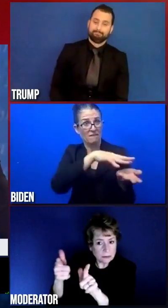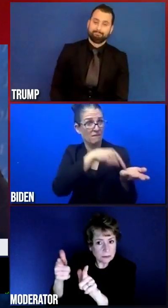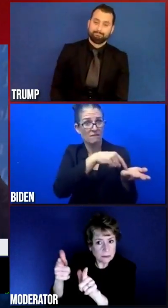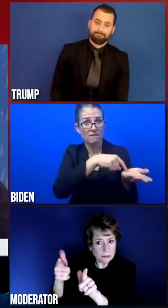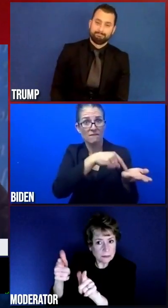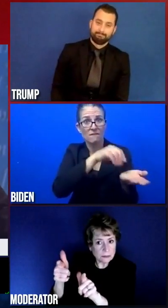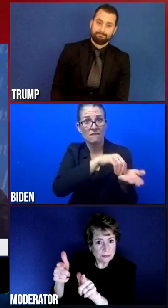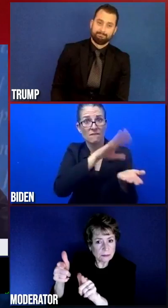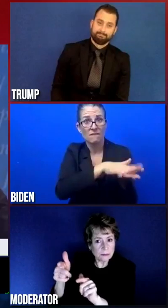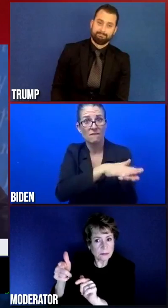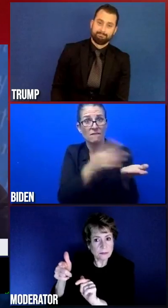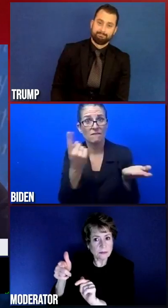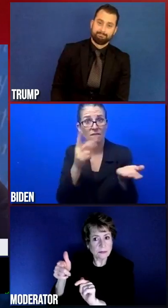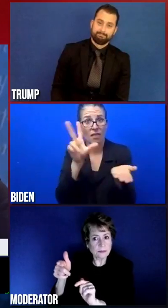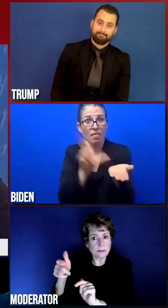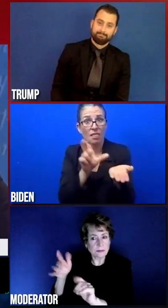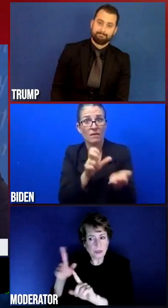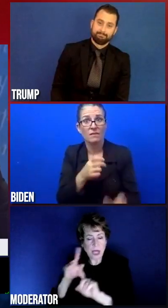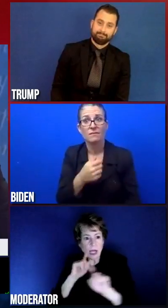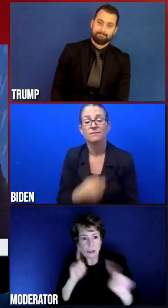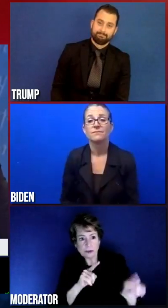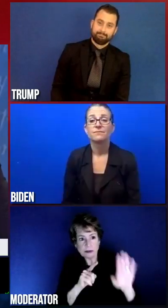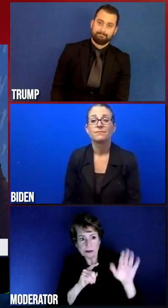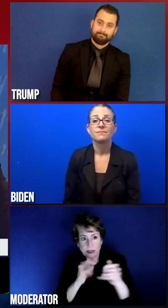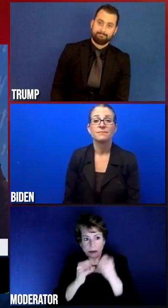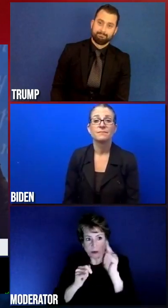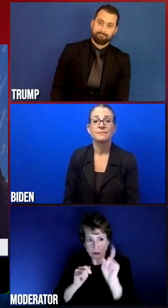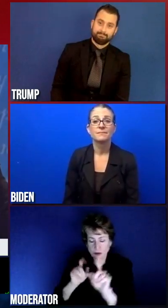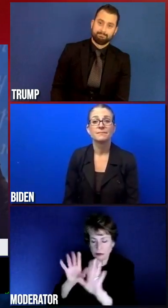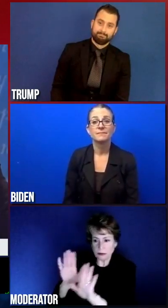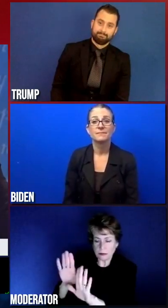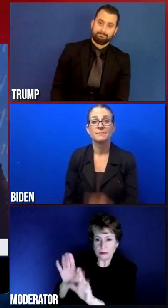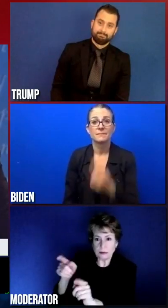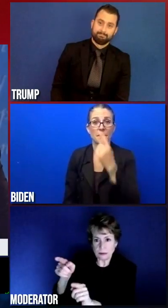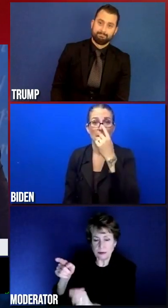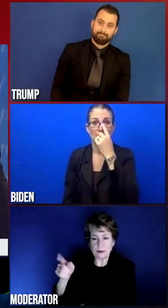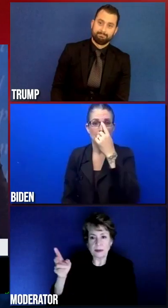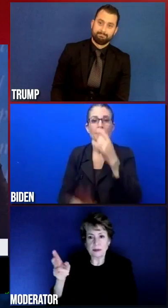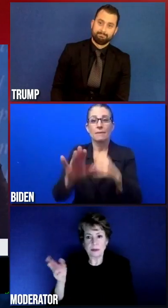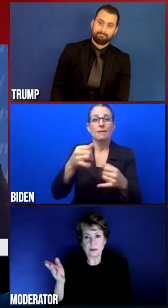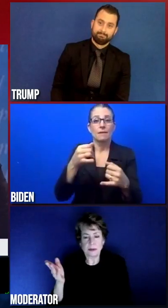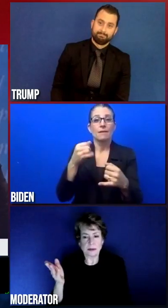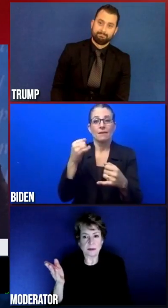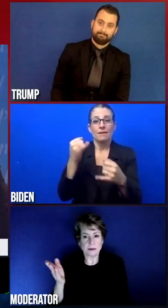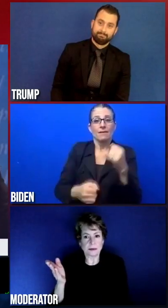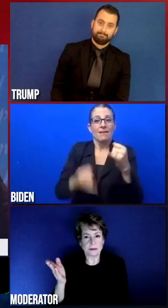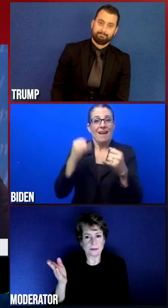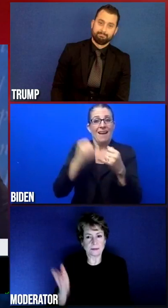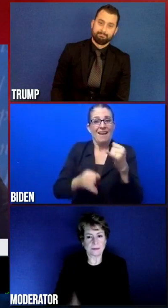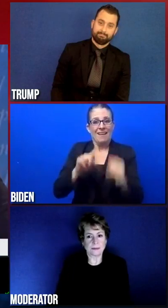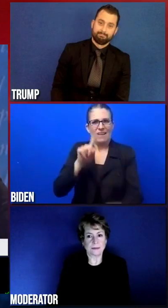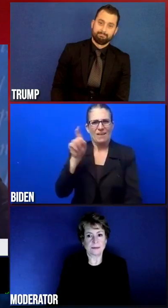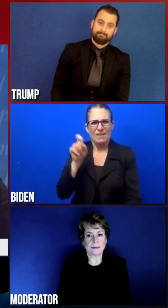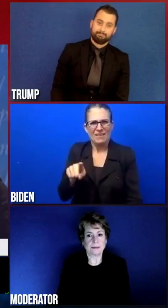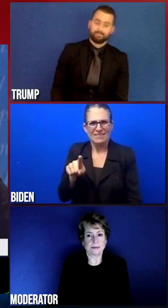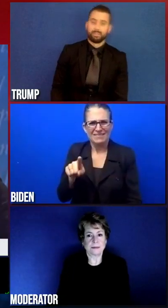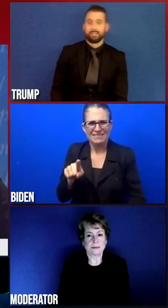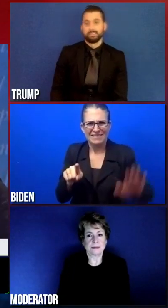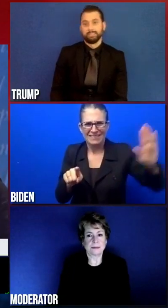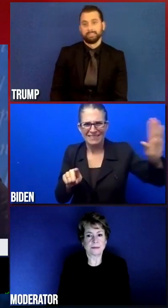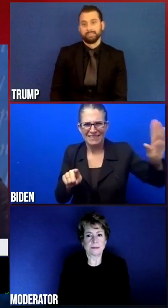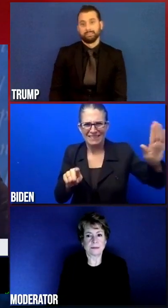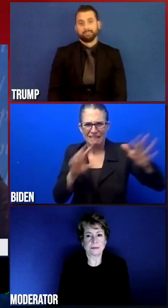The final question is, I can't remember which of all his rantings. I'm having a little trouble myself, but and about